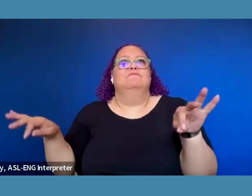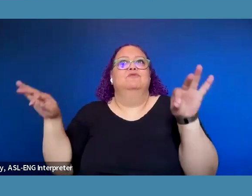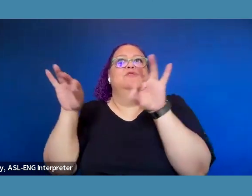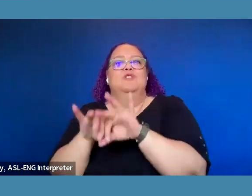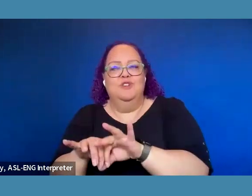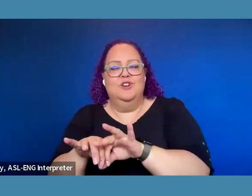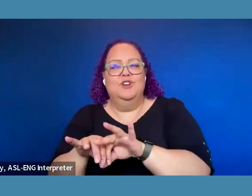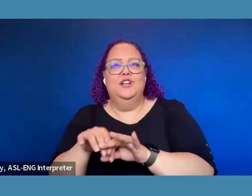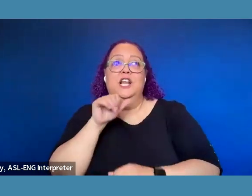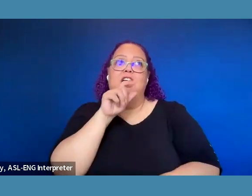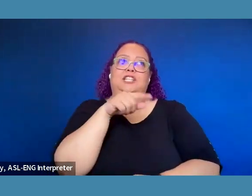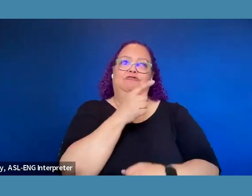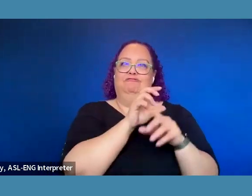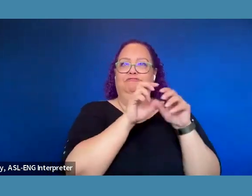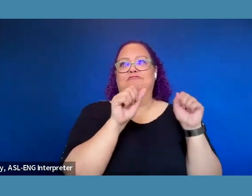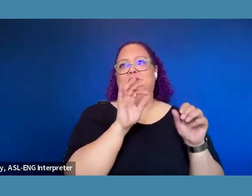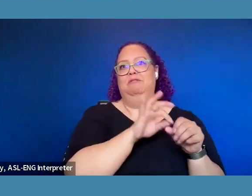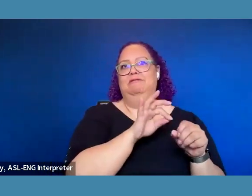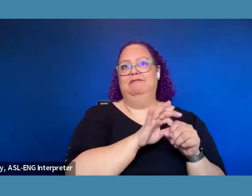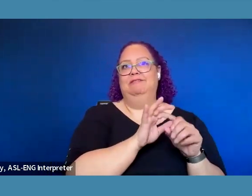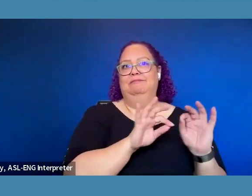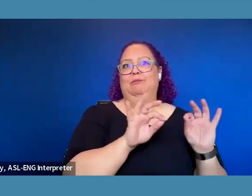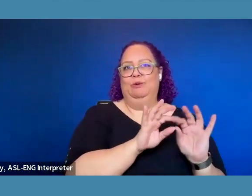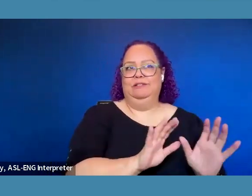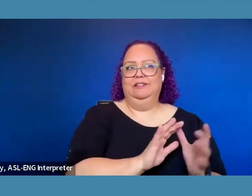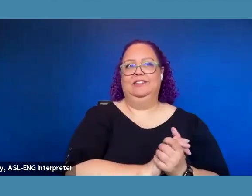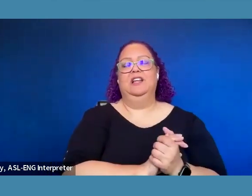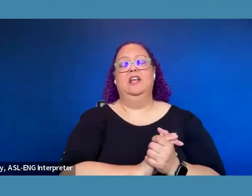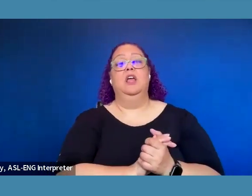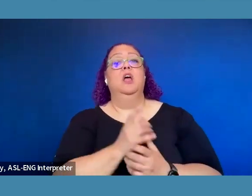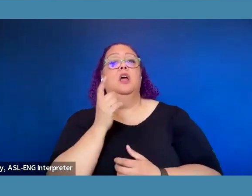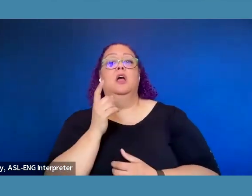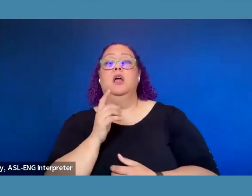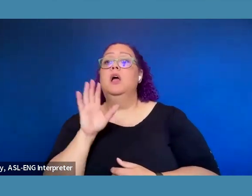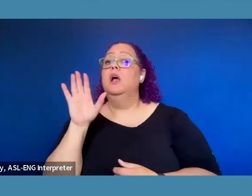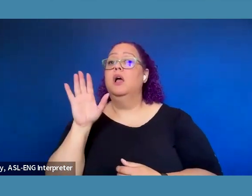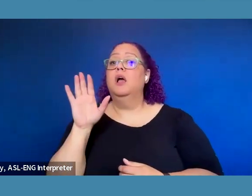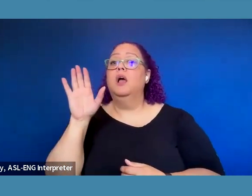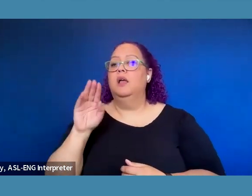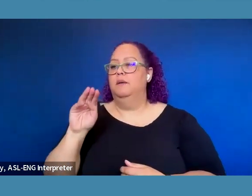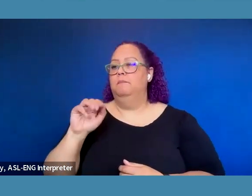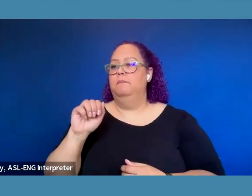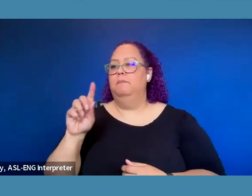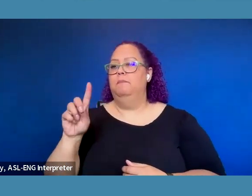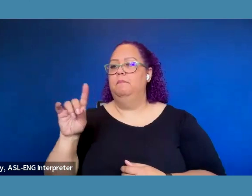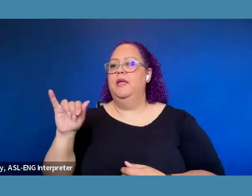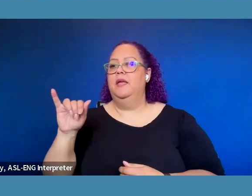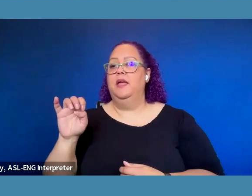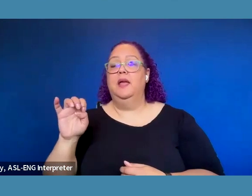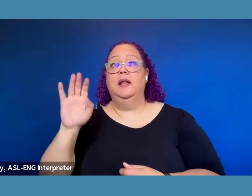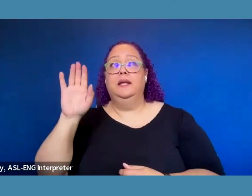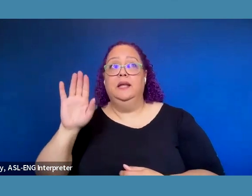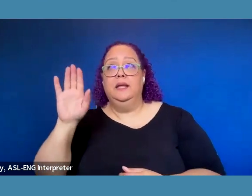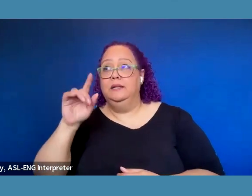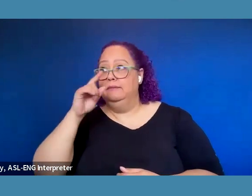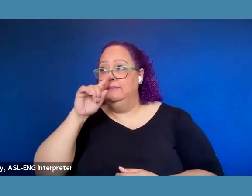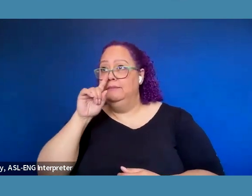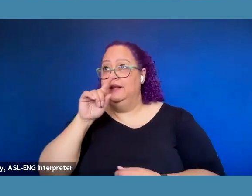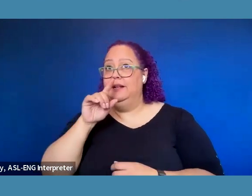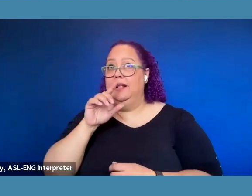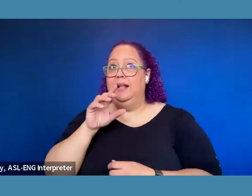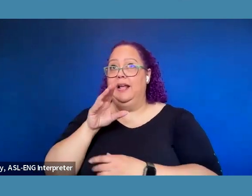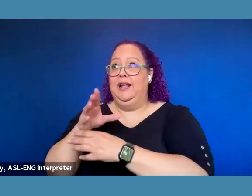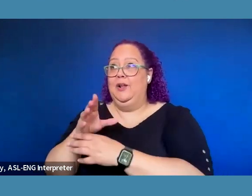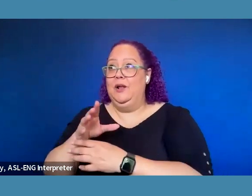One of the things that we talk a lot about. Can I jump in and ask a question Yeah, go ahead. before